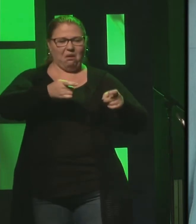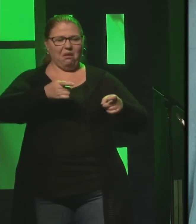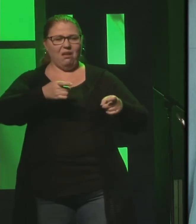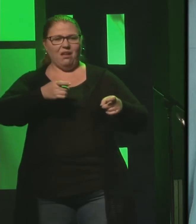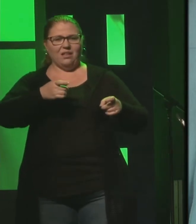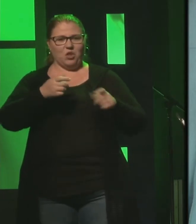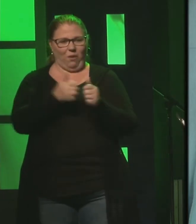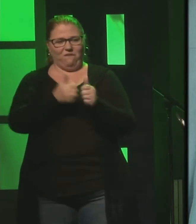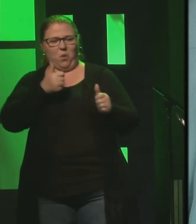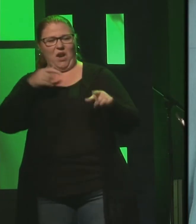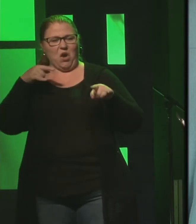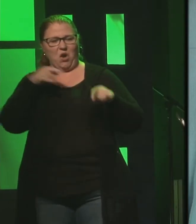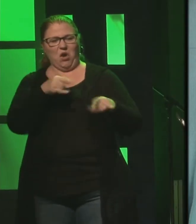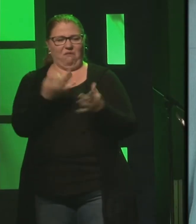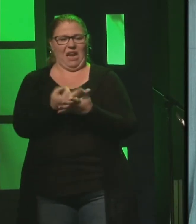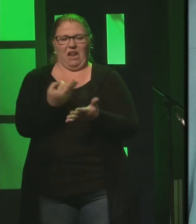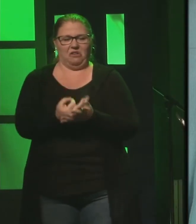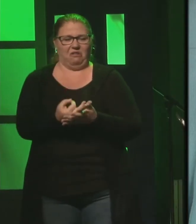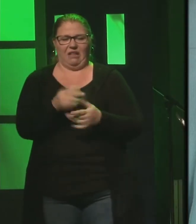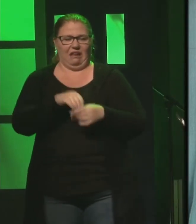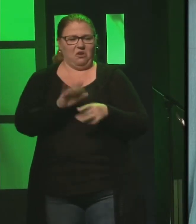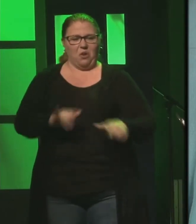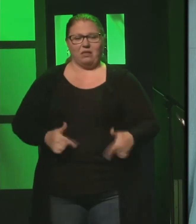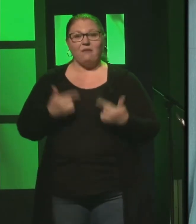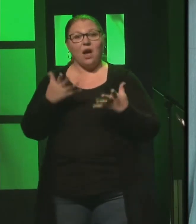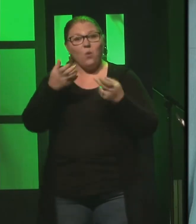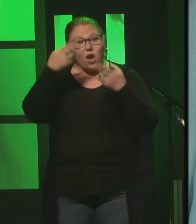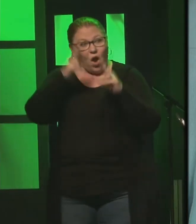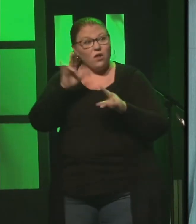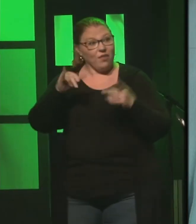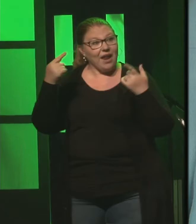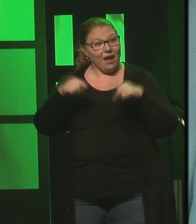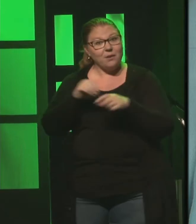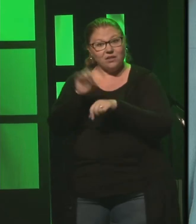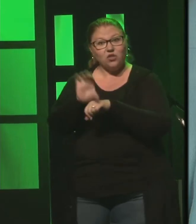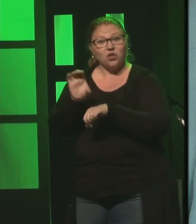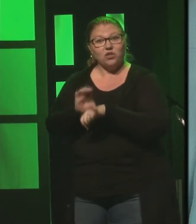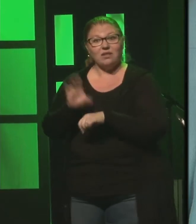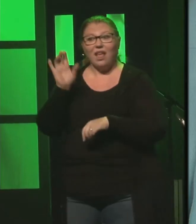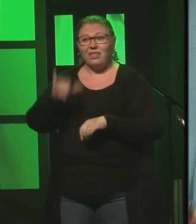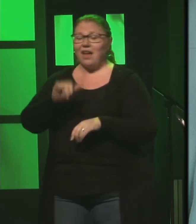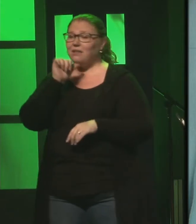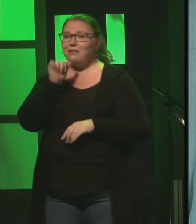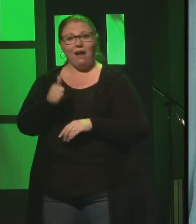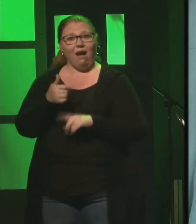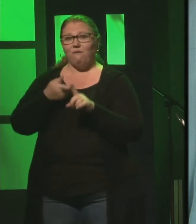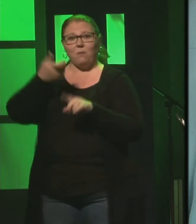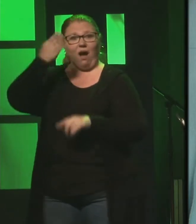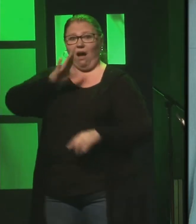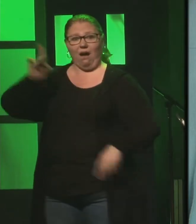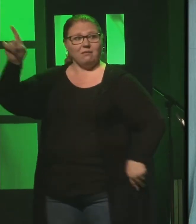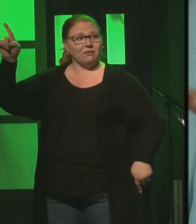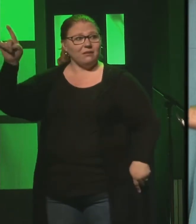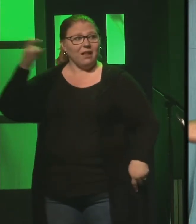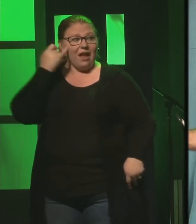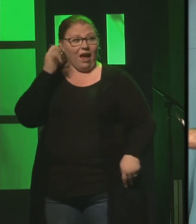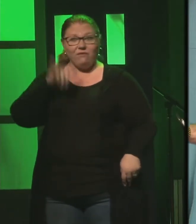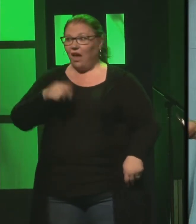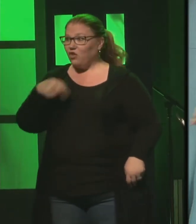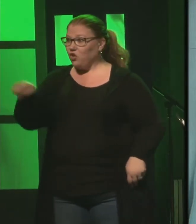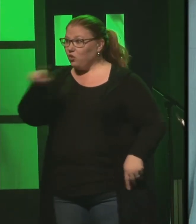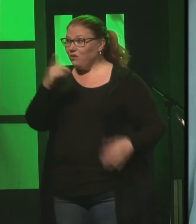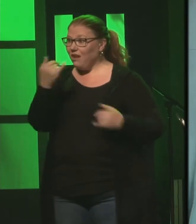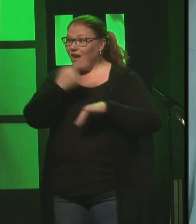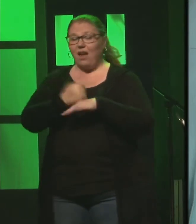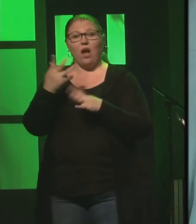a curse in your life financially, I want to honor that that happens and that that is not of God. And if that's you today,